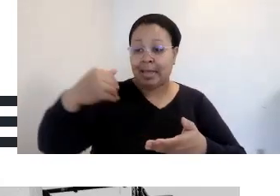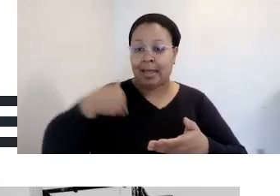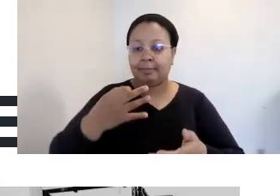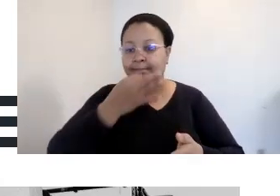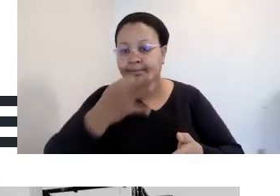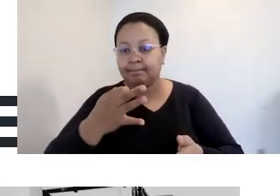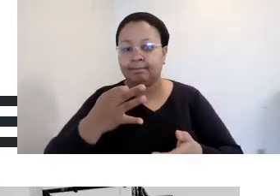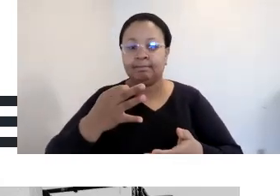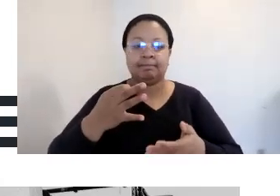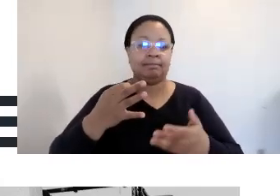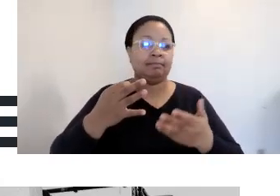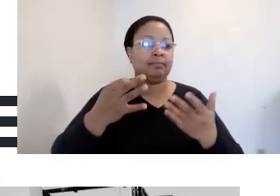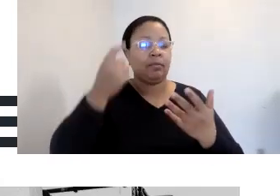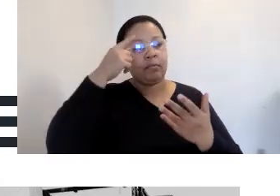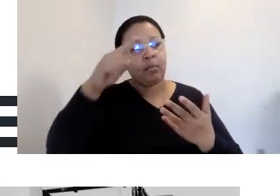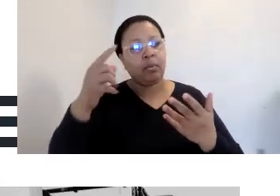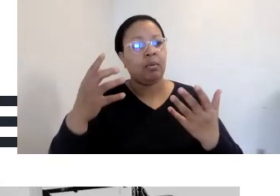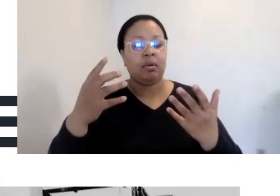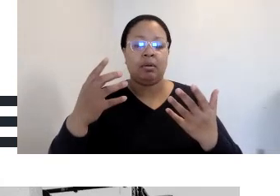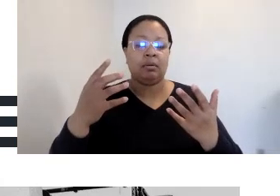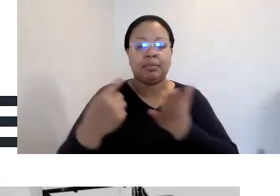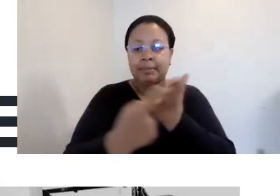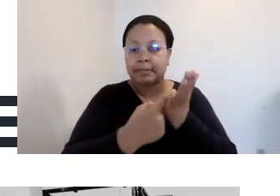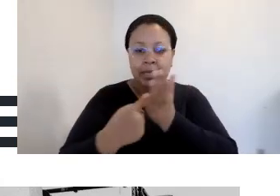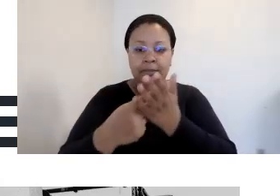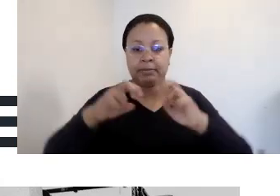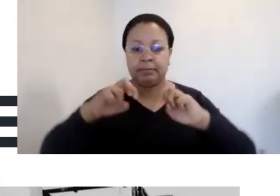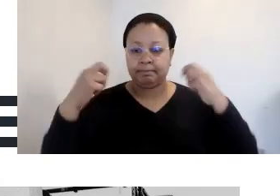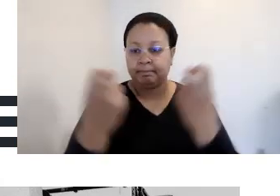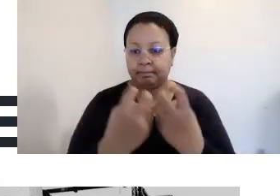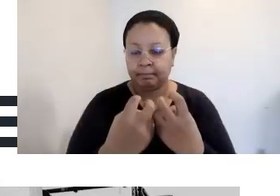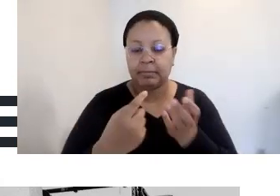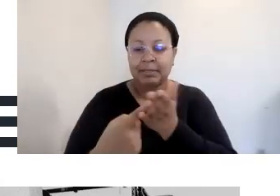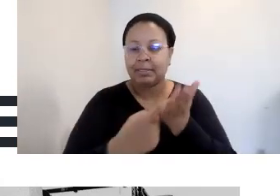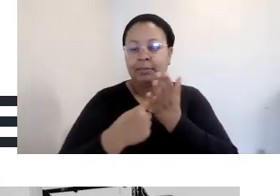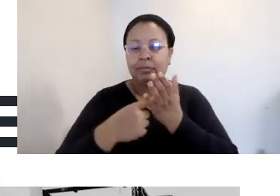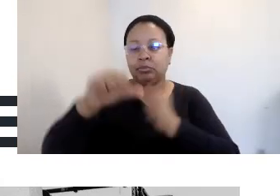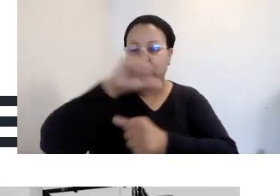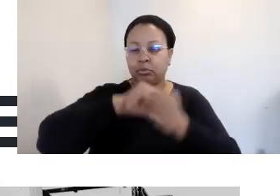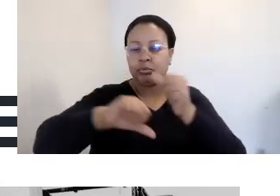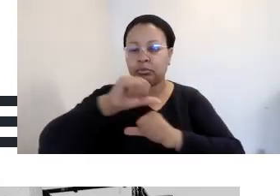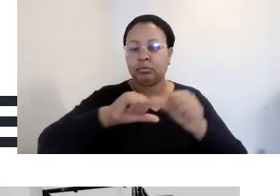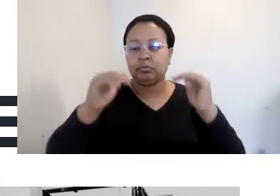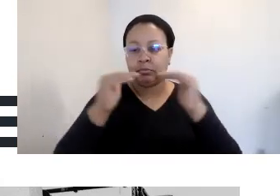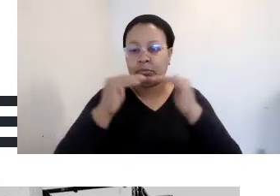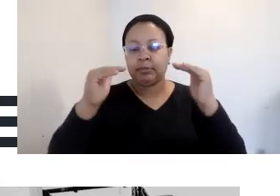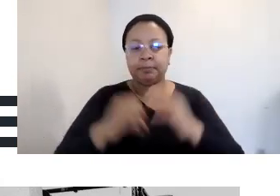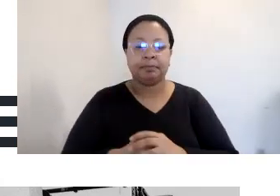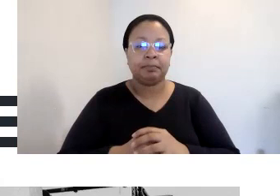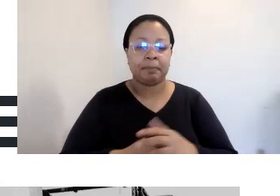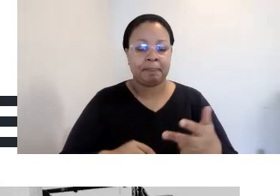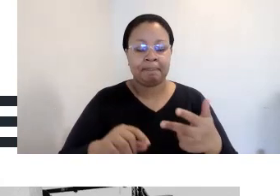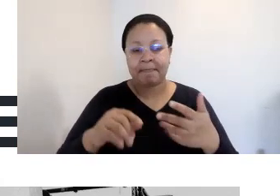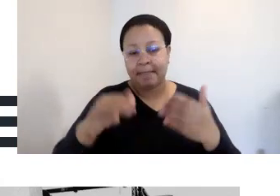expertise to a roundtable to discuss social justice activities. Then you have